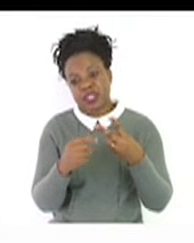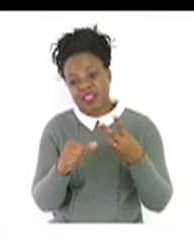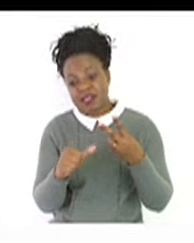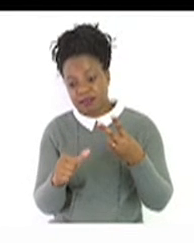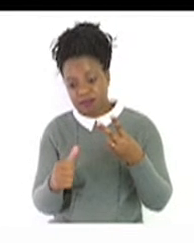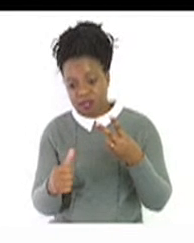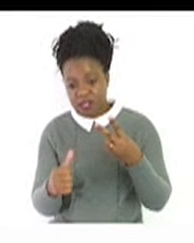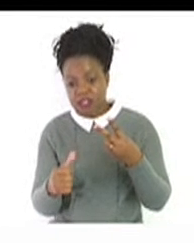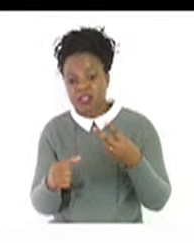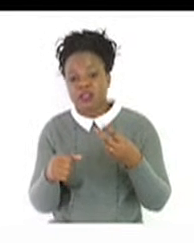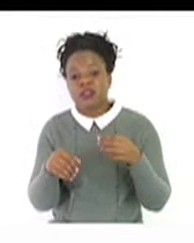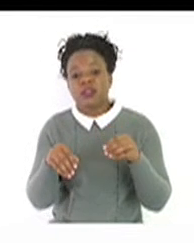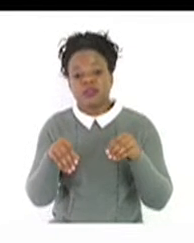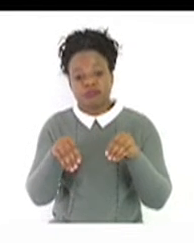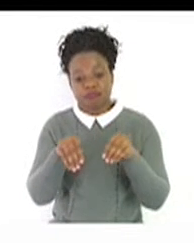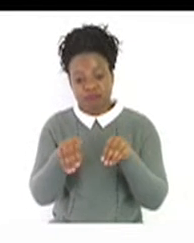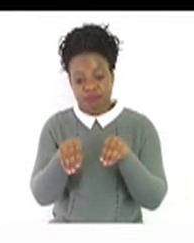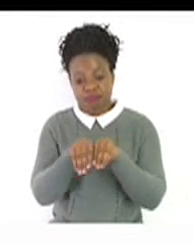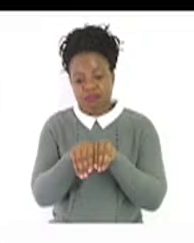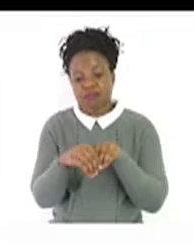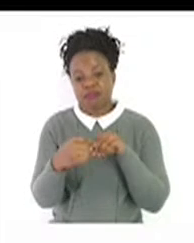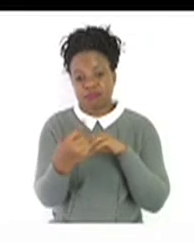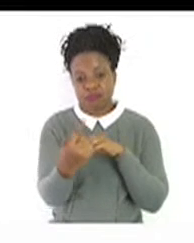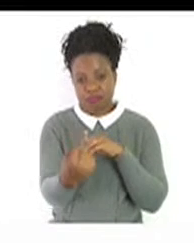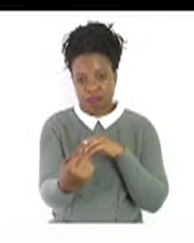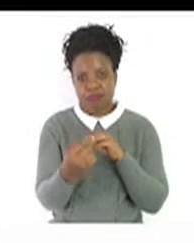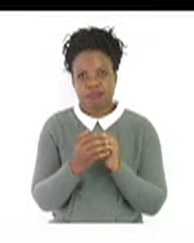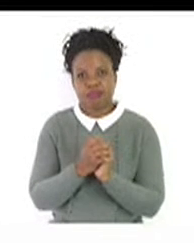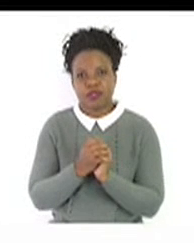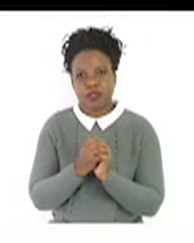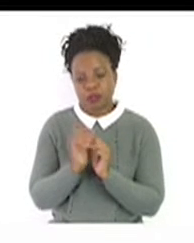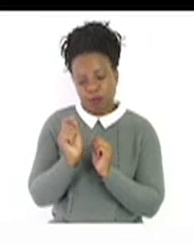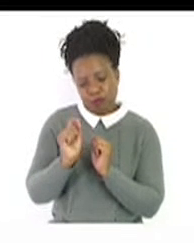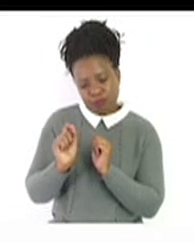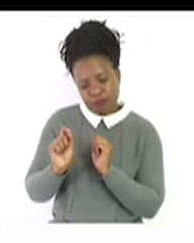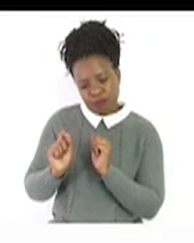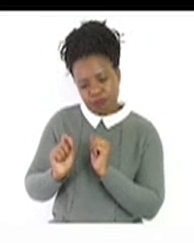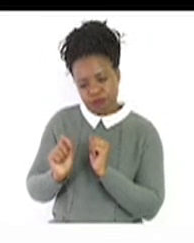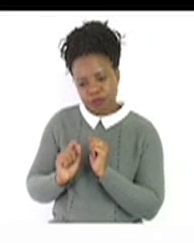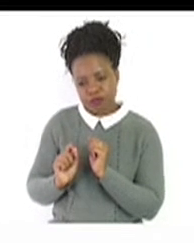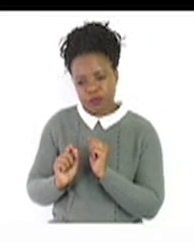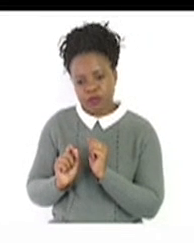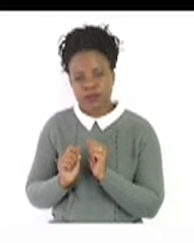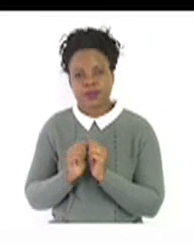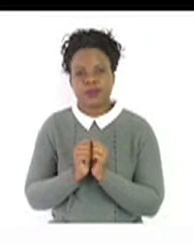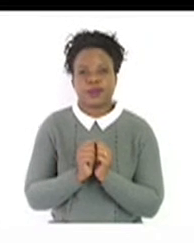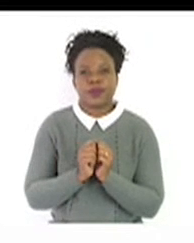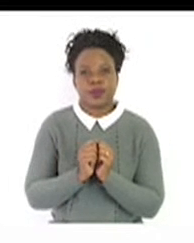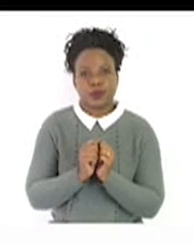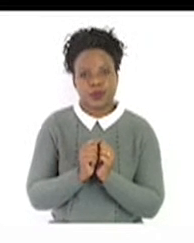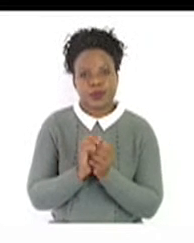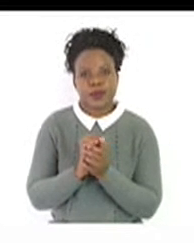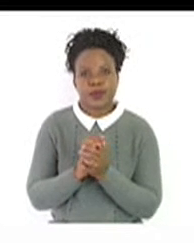do, just fill with the correct plural for the noun given.